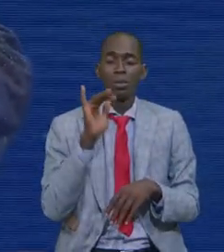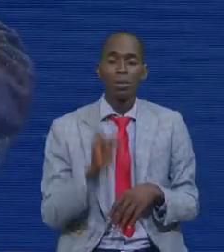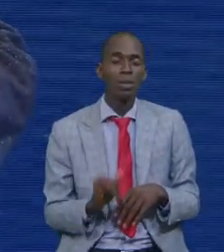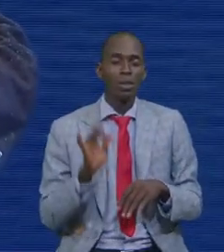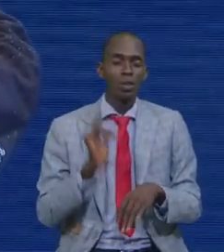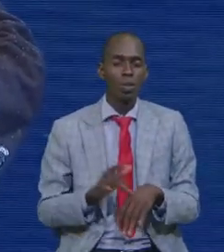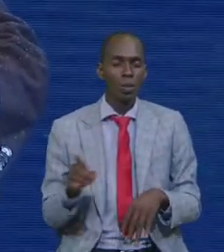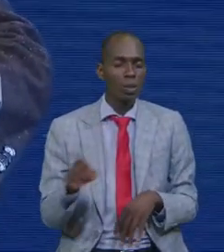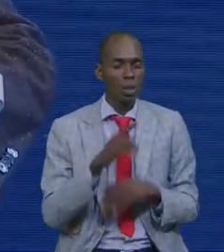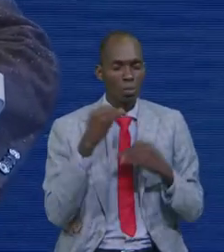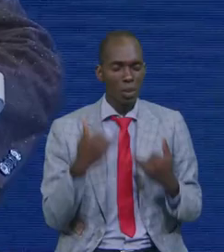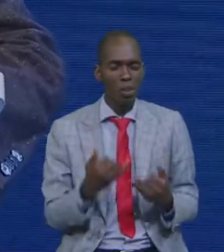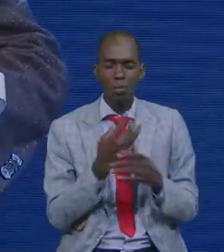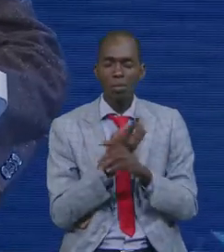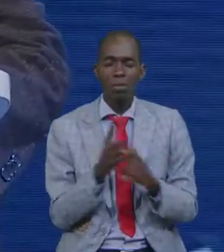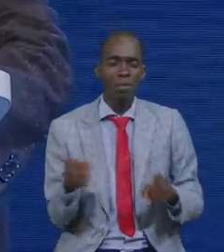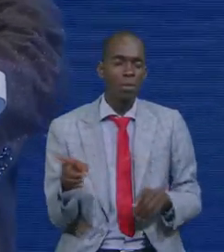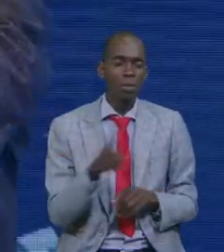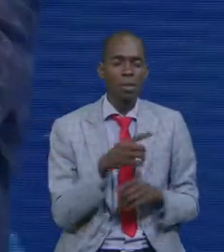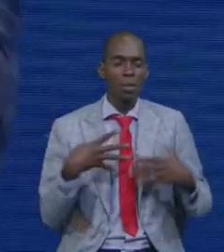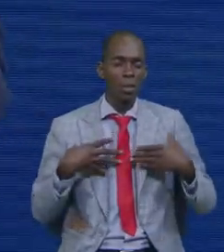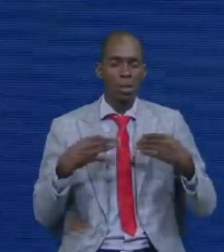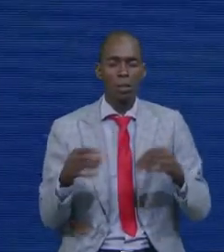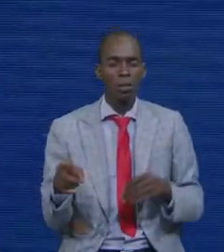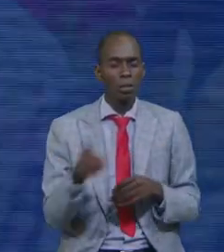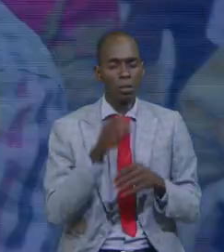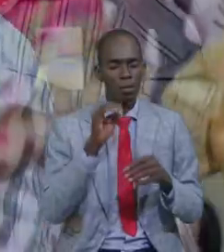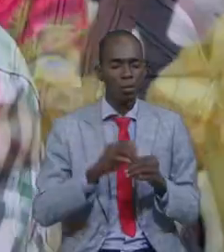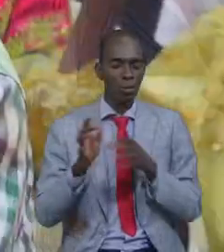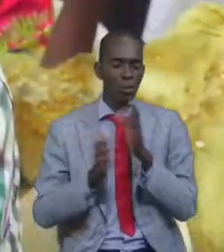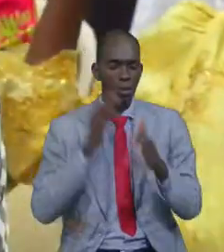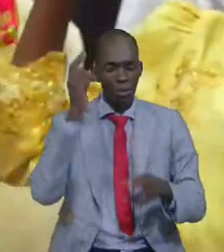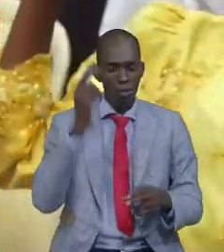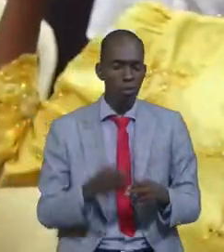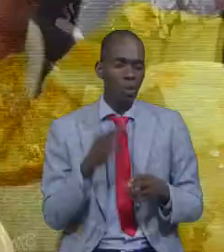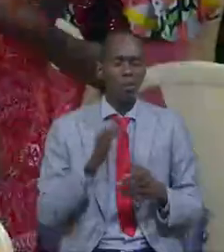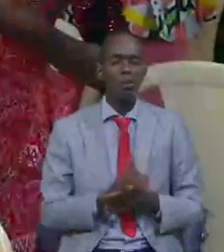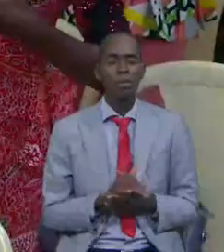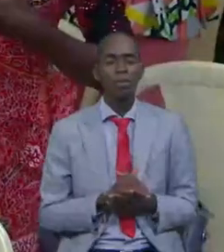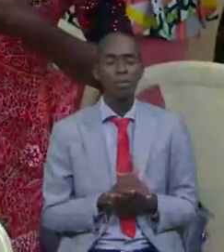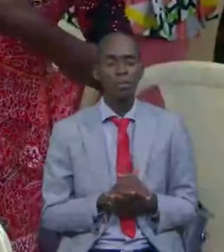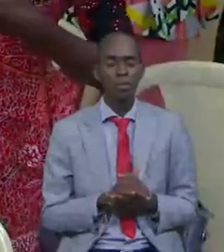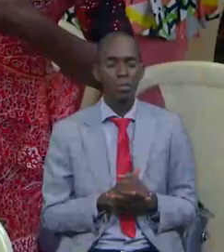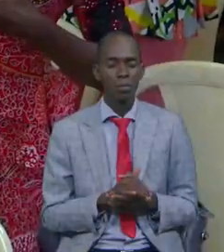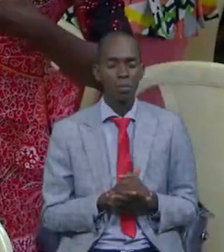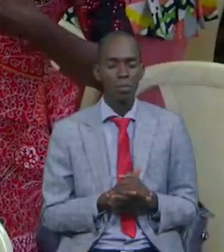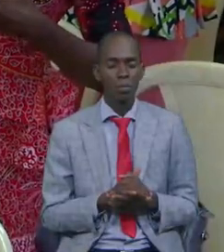now, deliver them, heal them in Jesus' name.